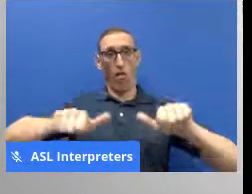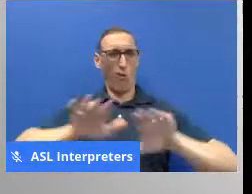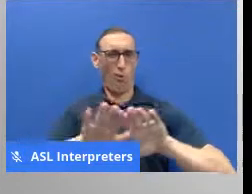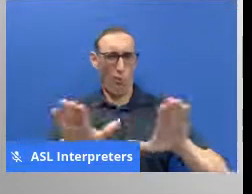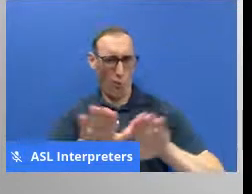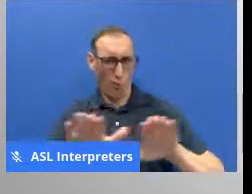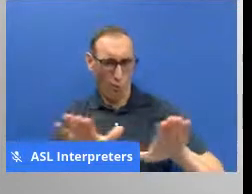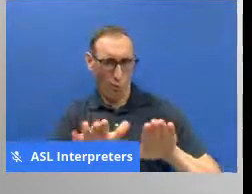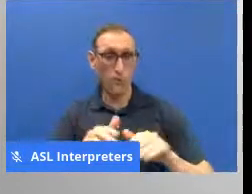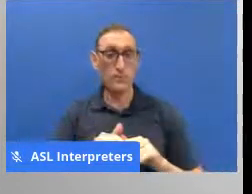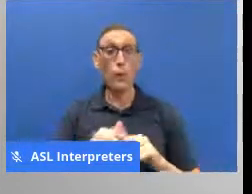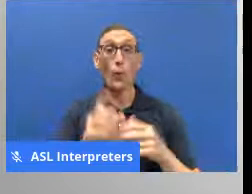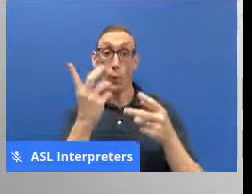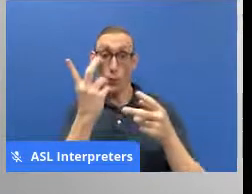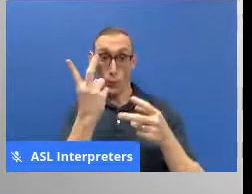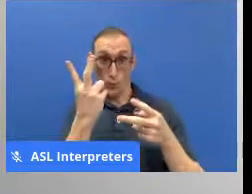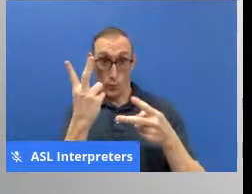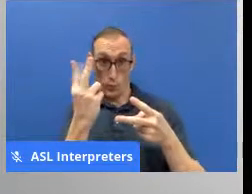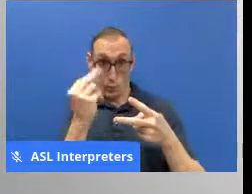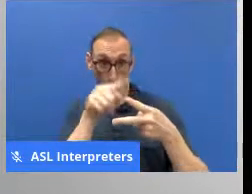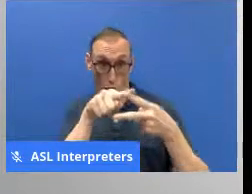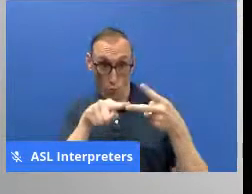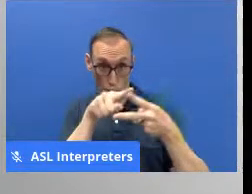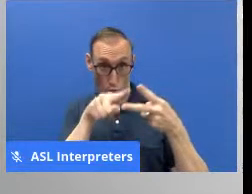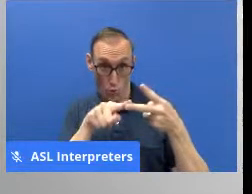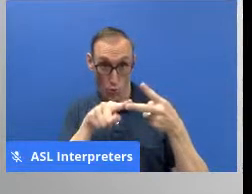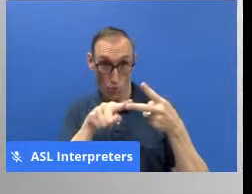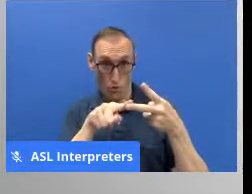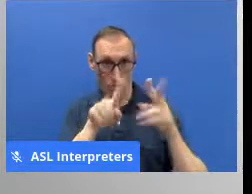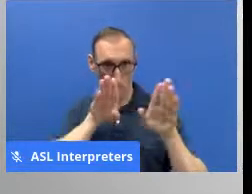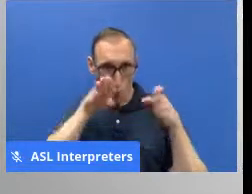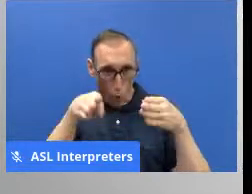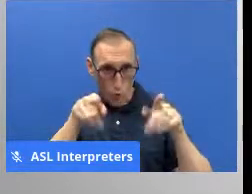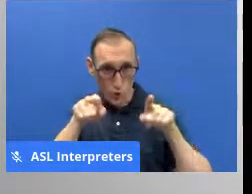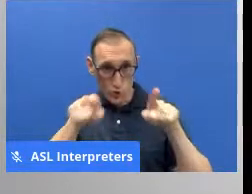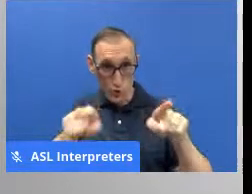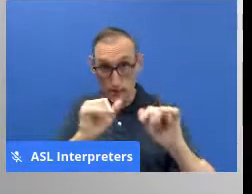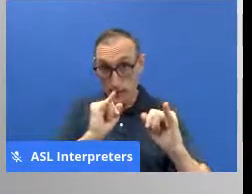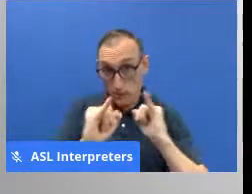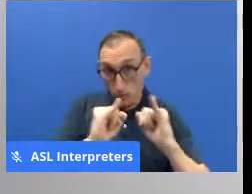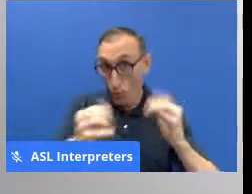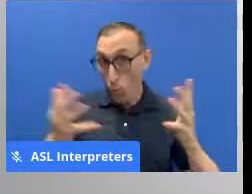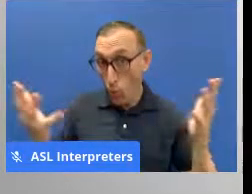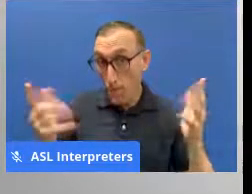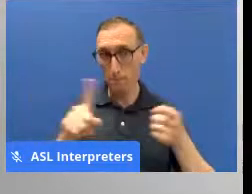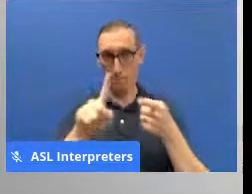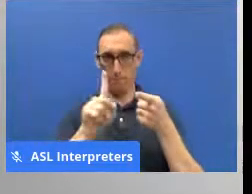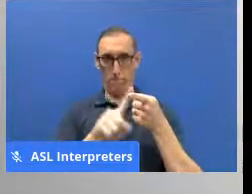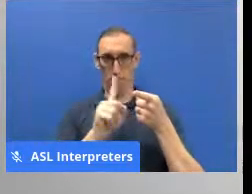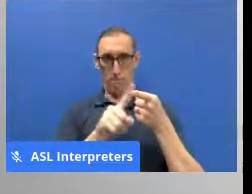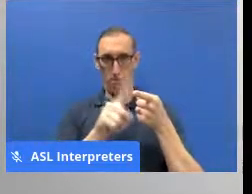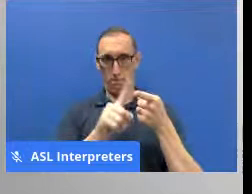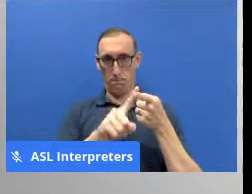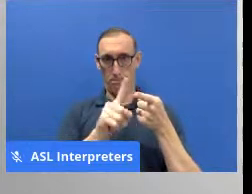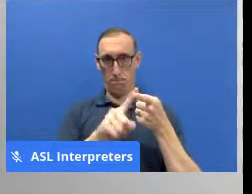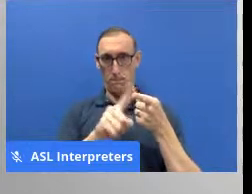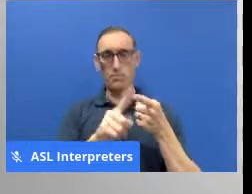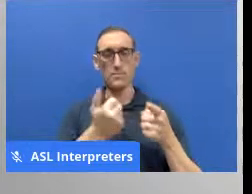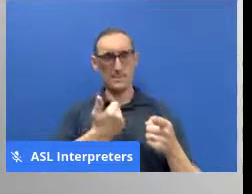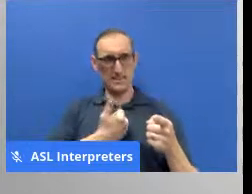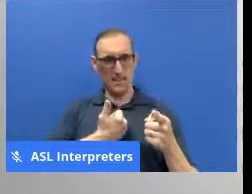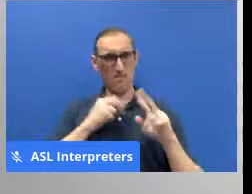just two more things that you could focus on in your interviews. The first thing is the